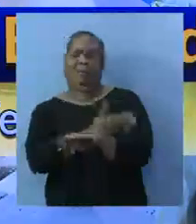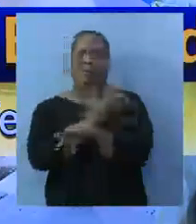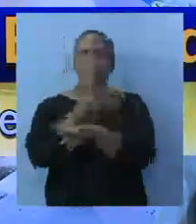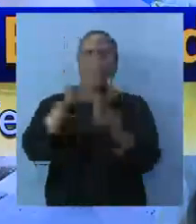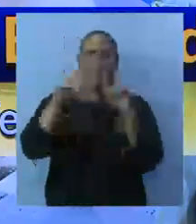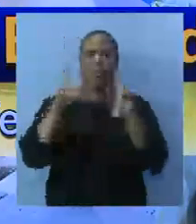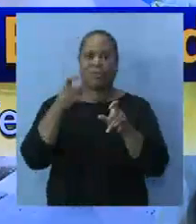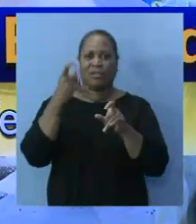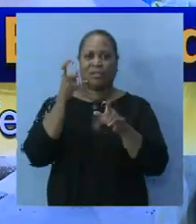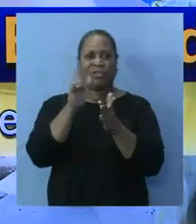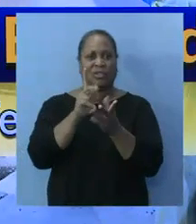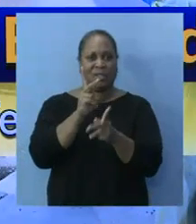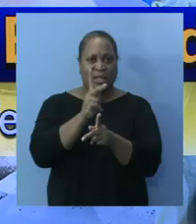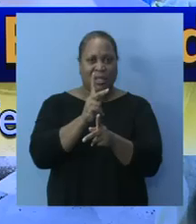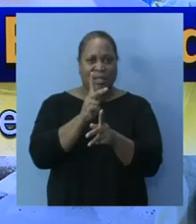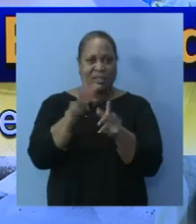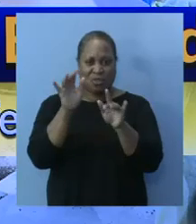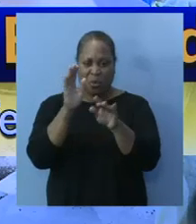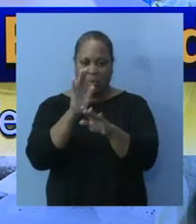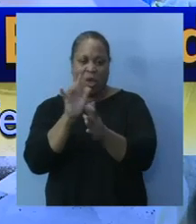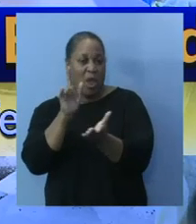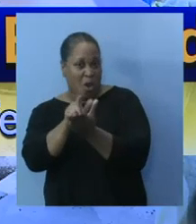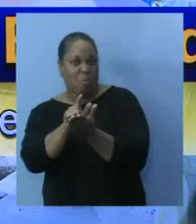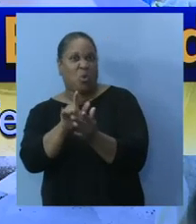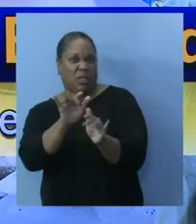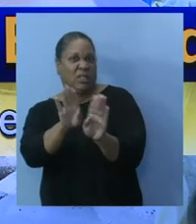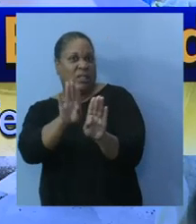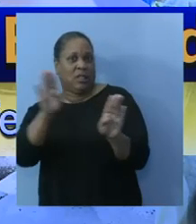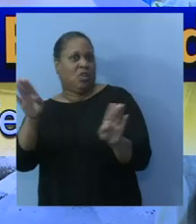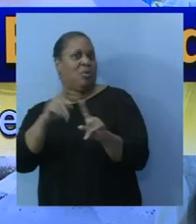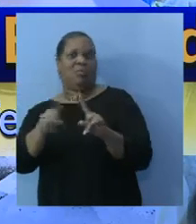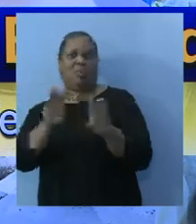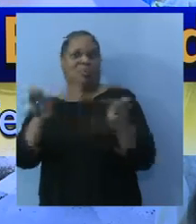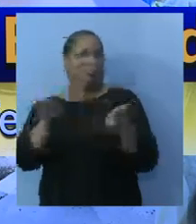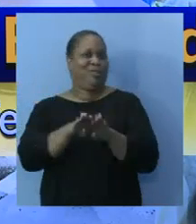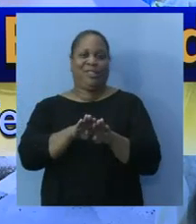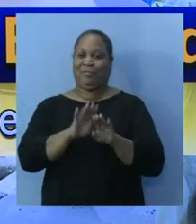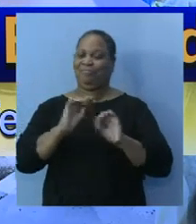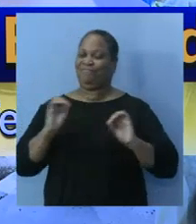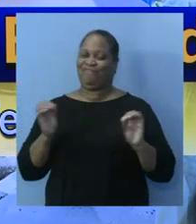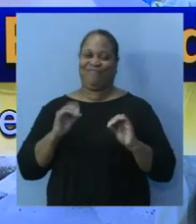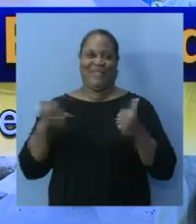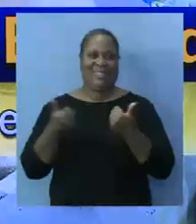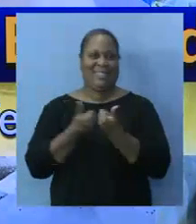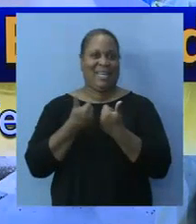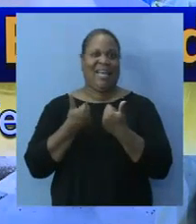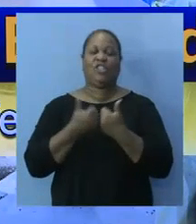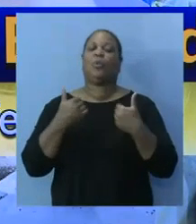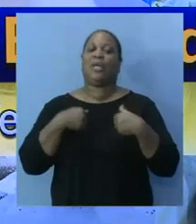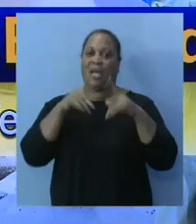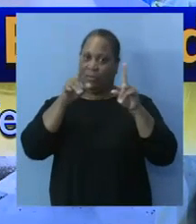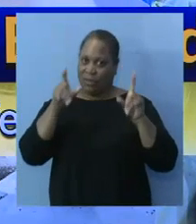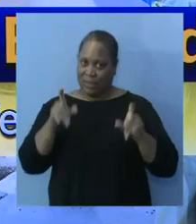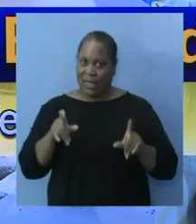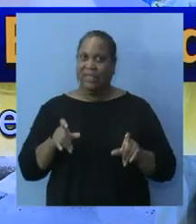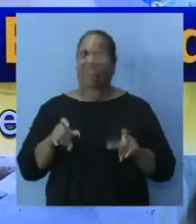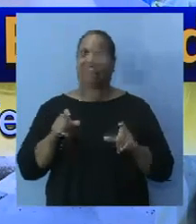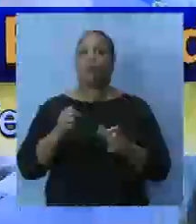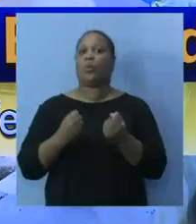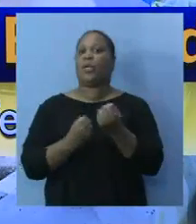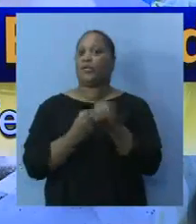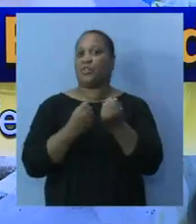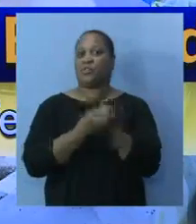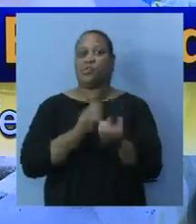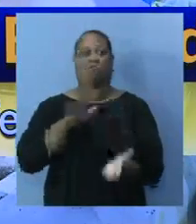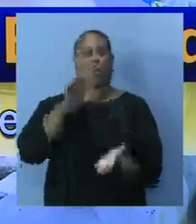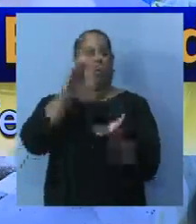air routes open. From Bermuda's perspective, that's not a challenge that we have because we have the testing capacity, so we can support these already. And it's already in